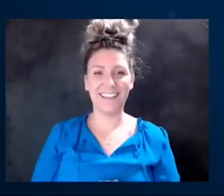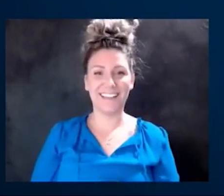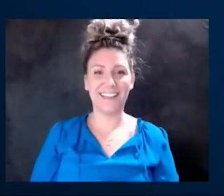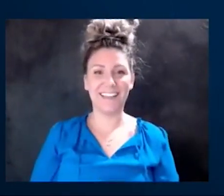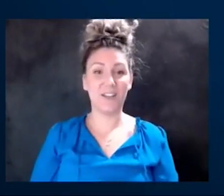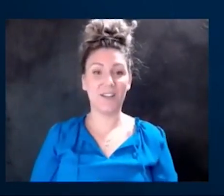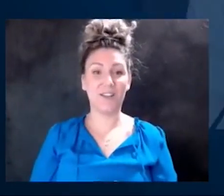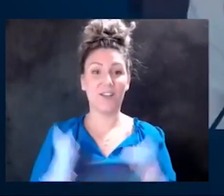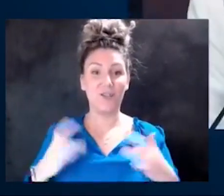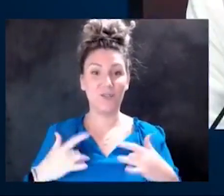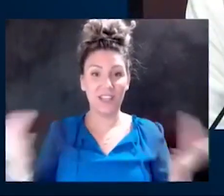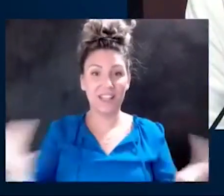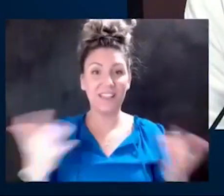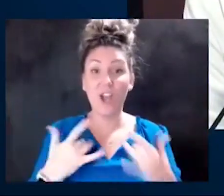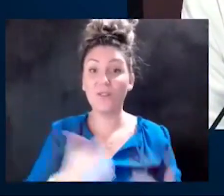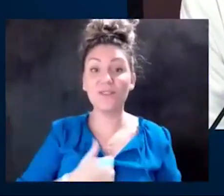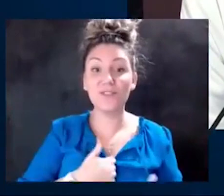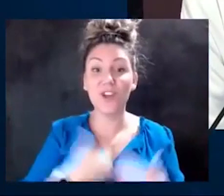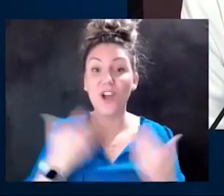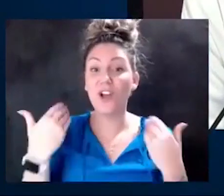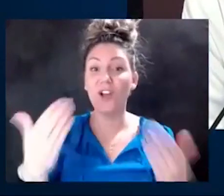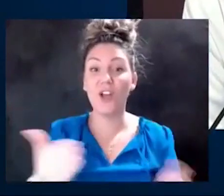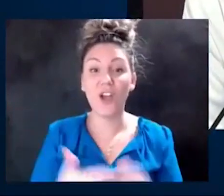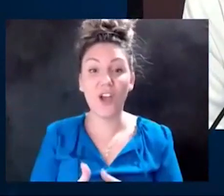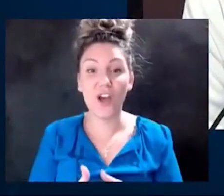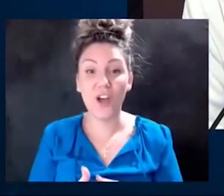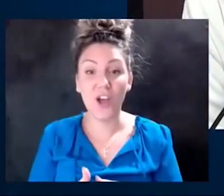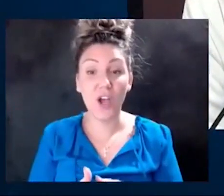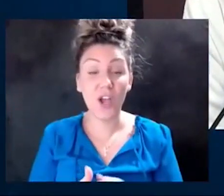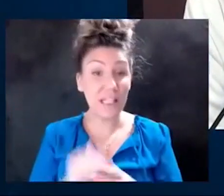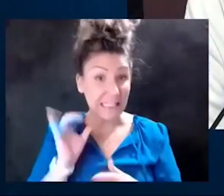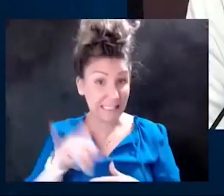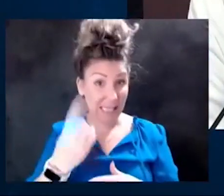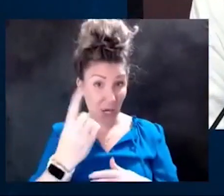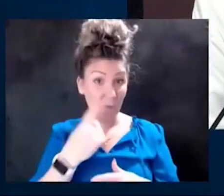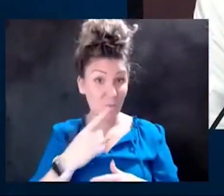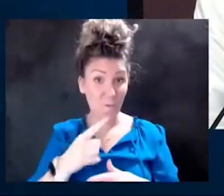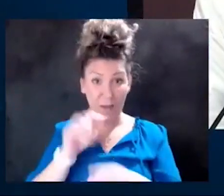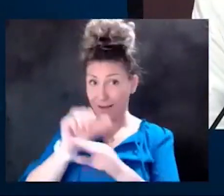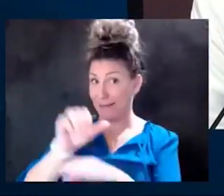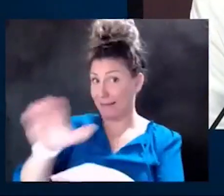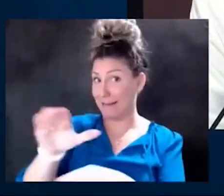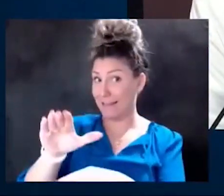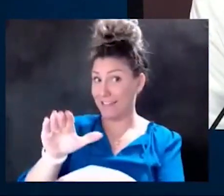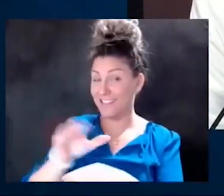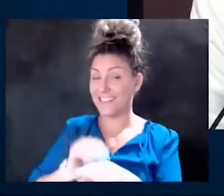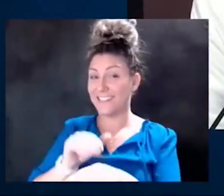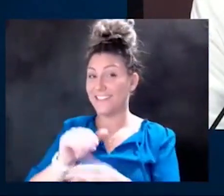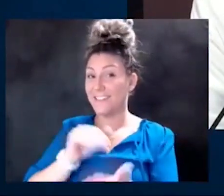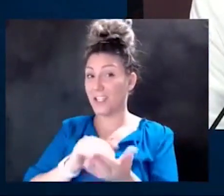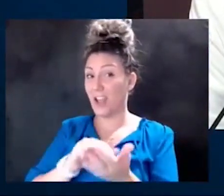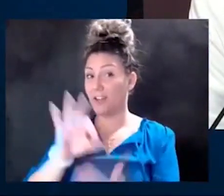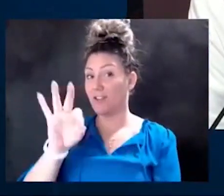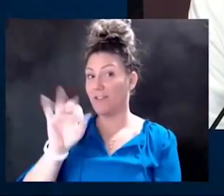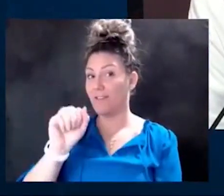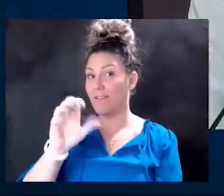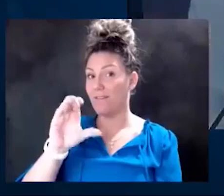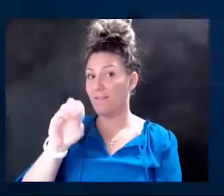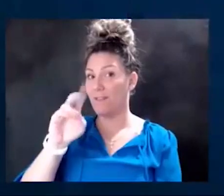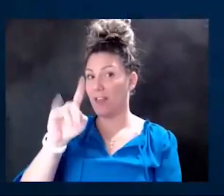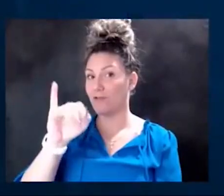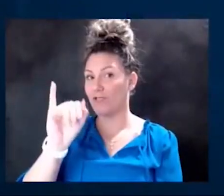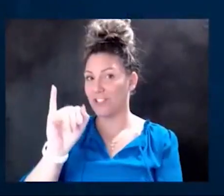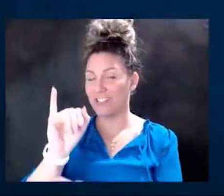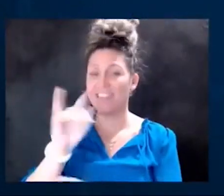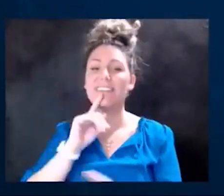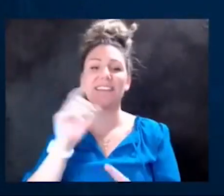made it all the way to Dr. Fauci? I'm sorry, was that the one that had made it all the way to Dr. Fauci? It did, yeah. And I was just